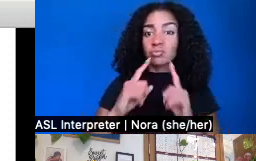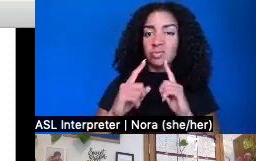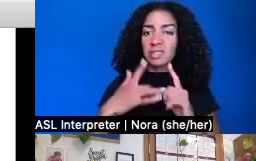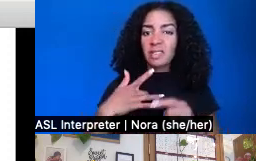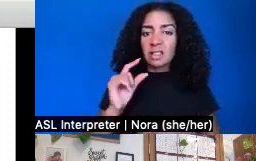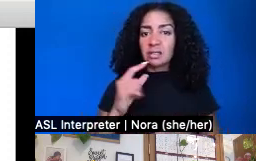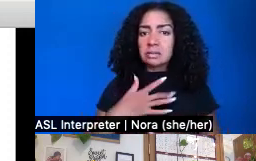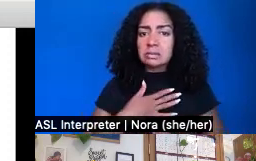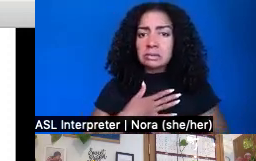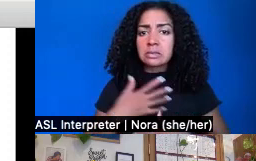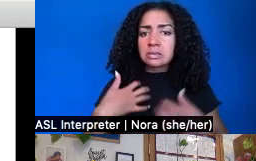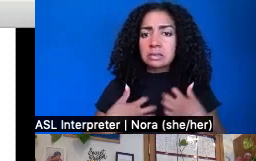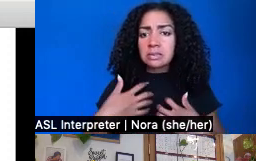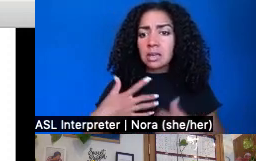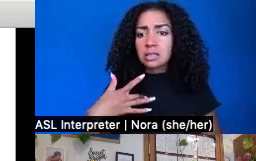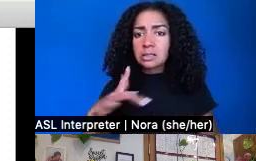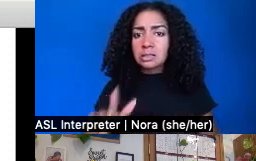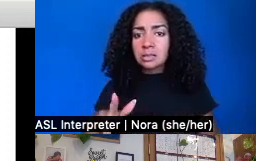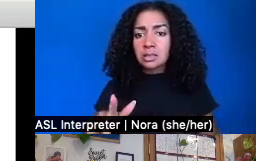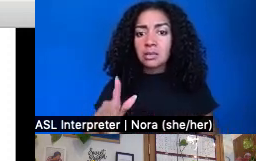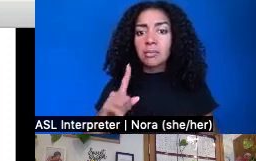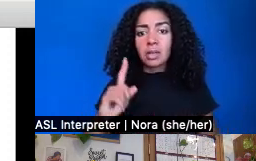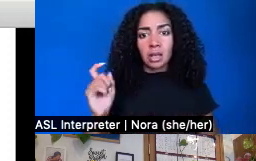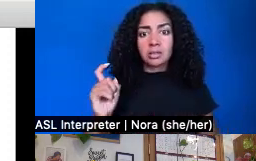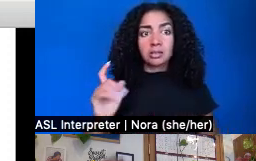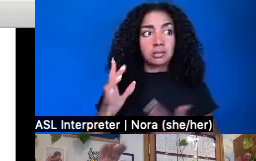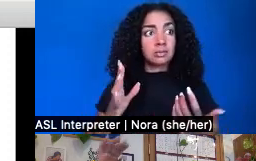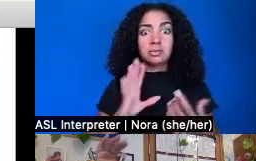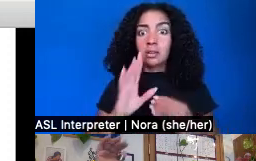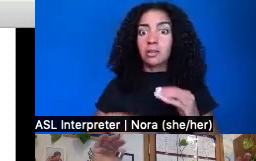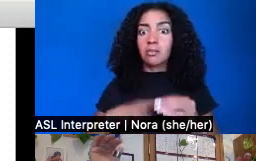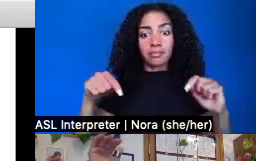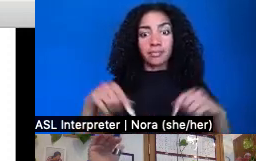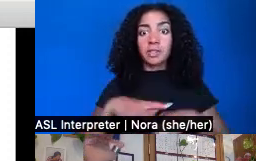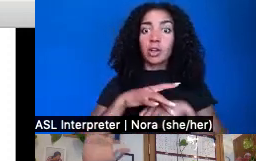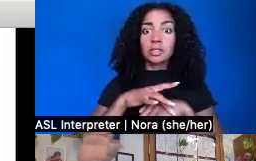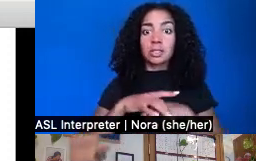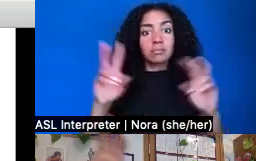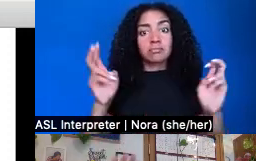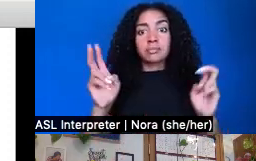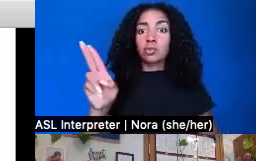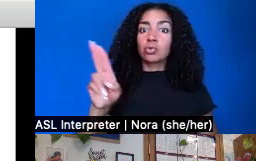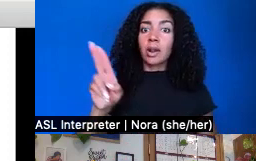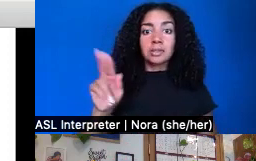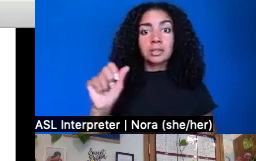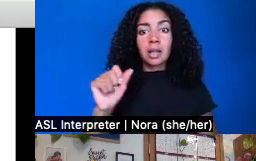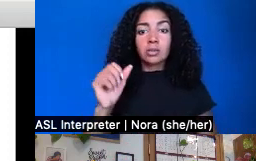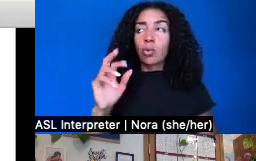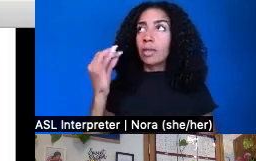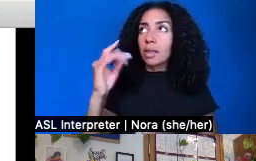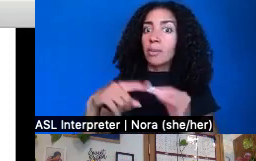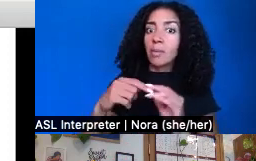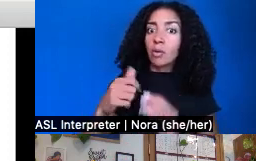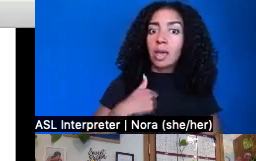about a continent, the United States, or, if you think about Canada, the United